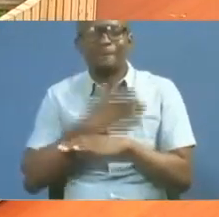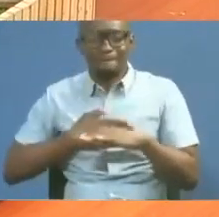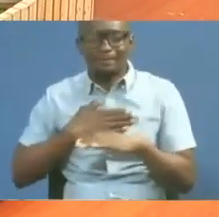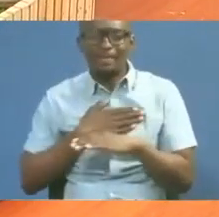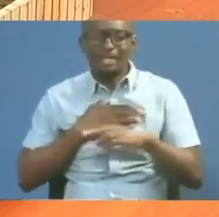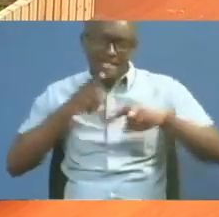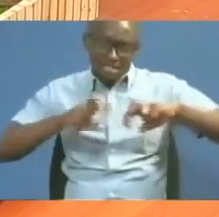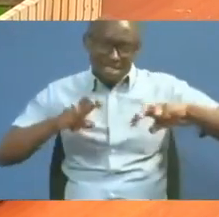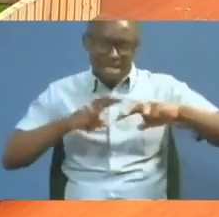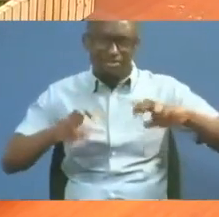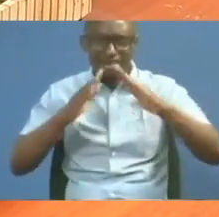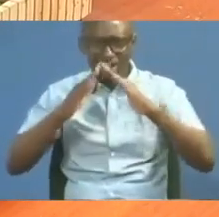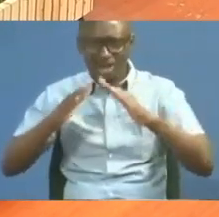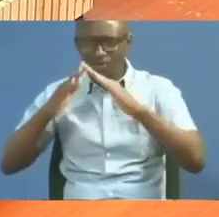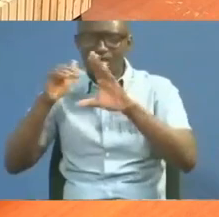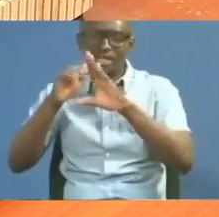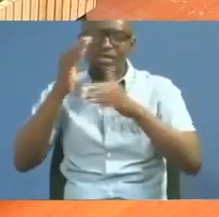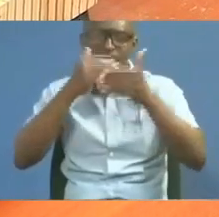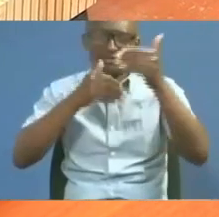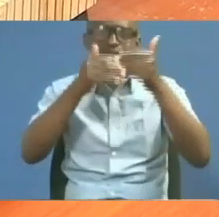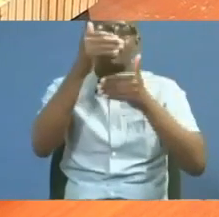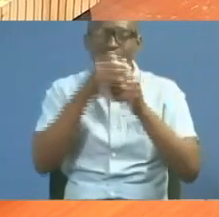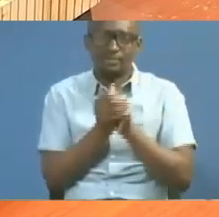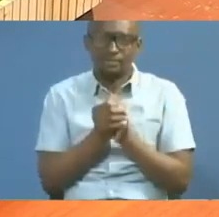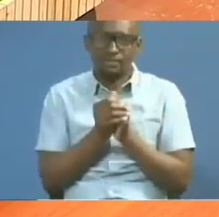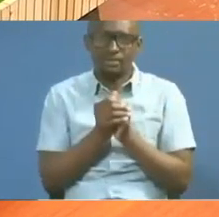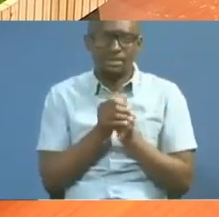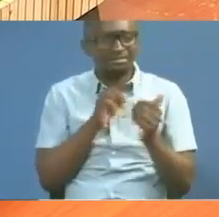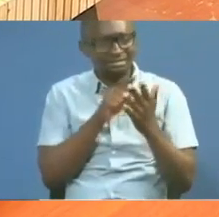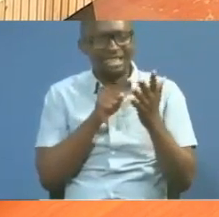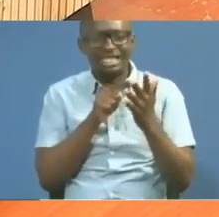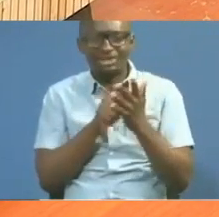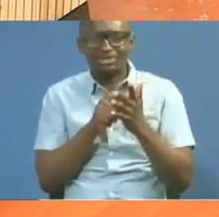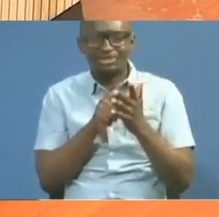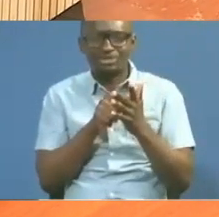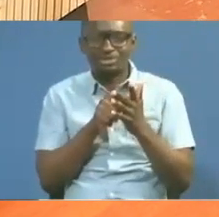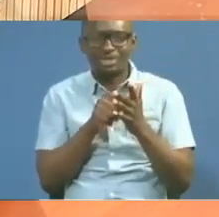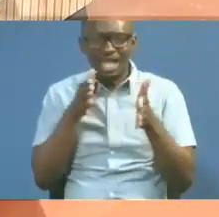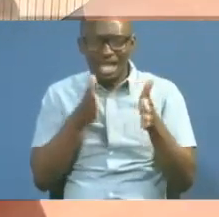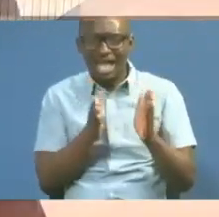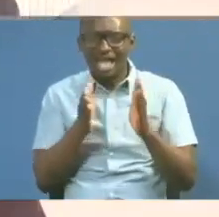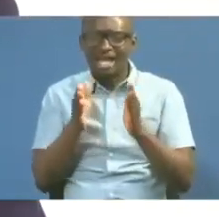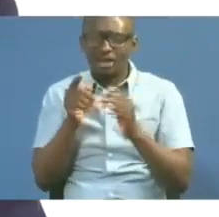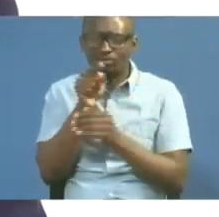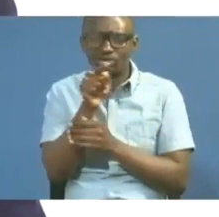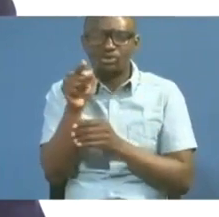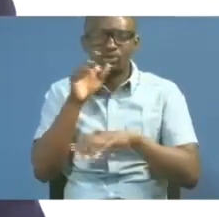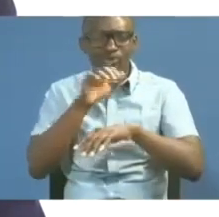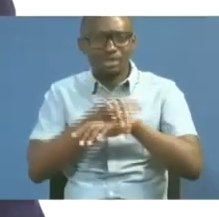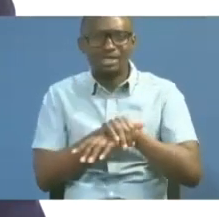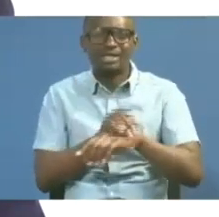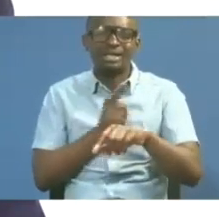seek residence within the university facilities. This will allow you adequate time to come